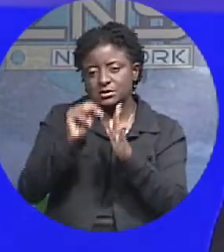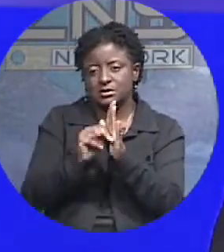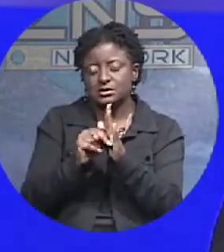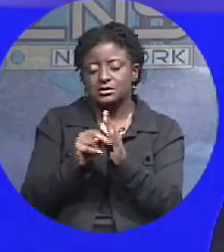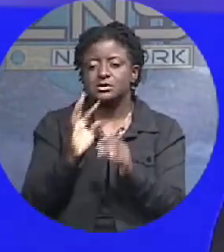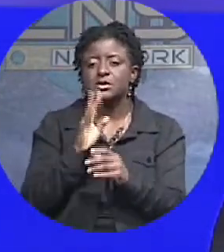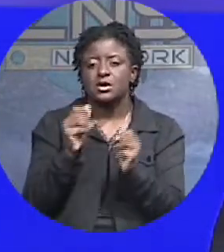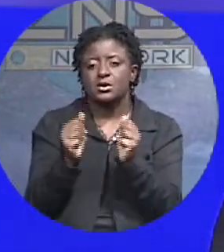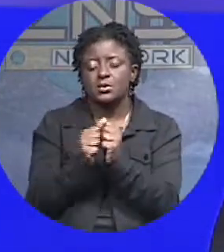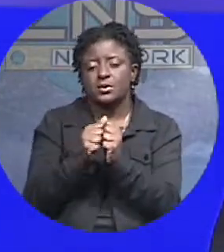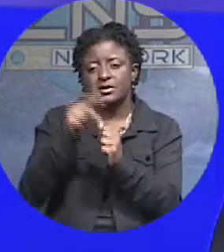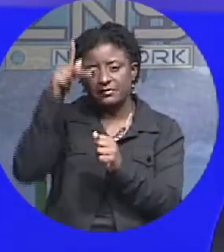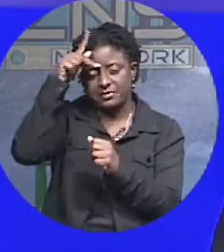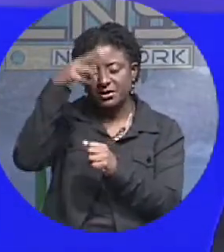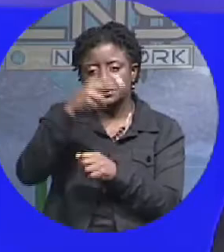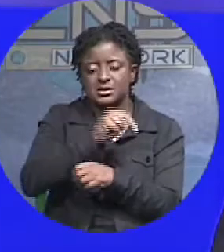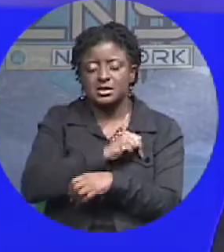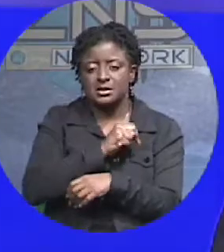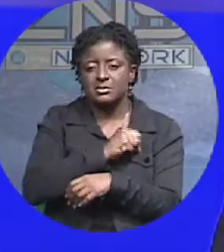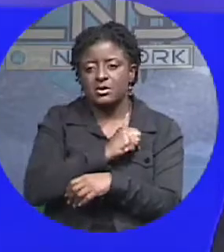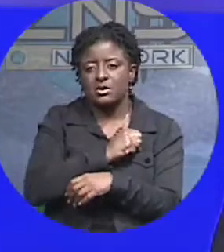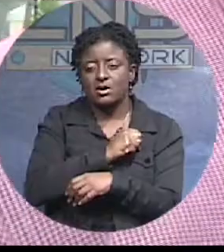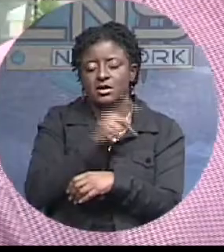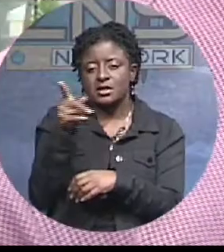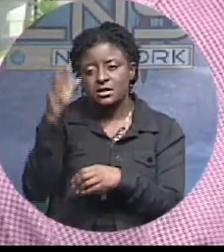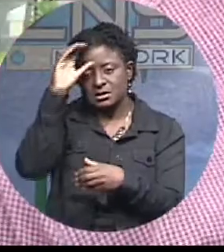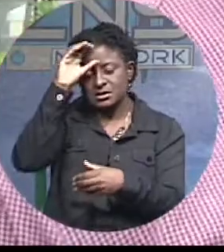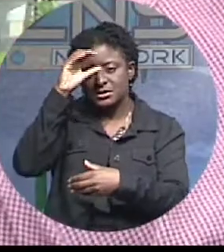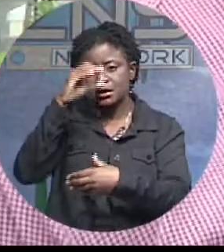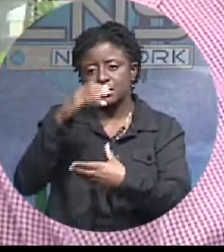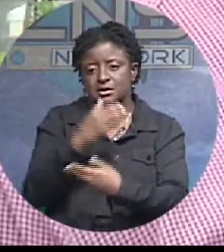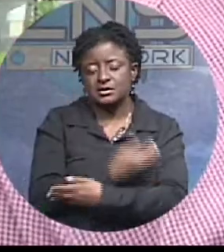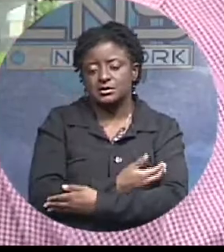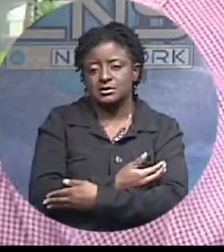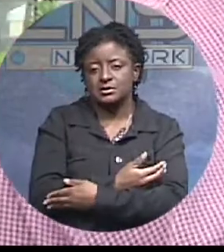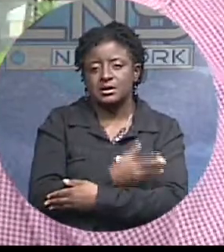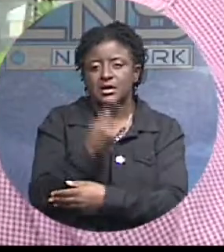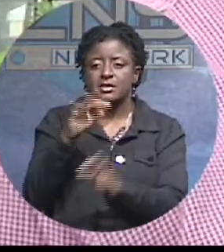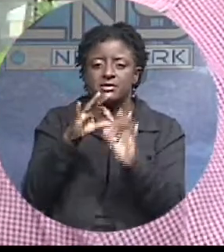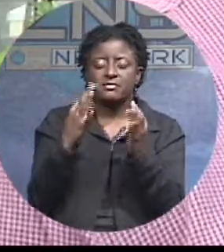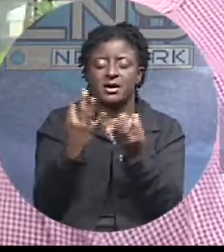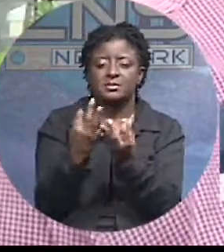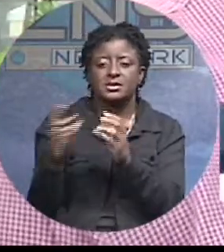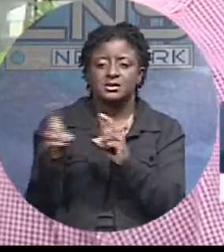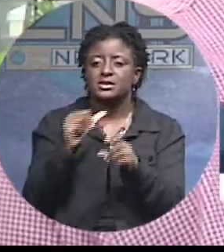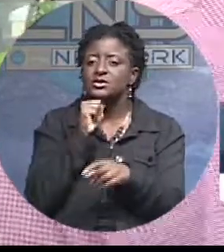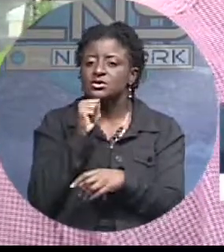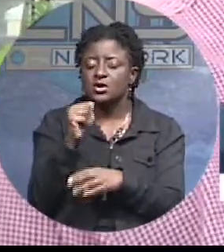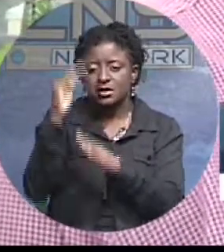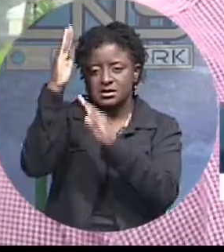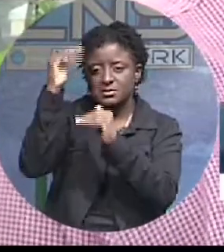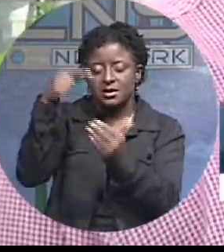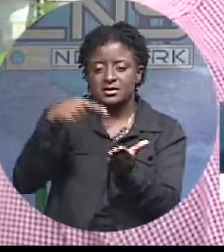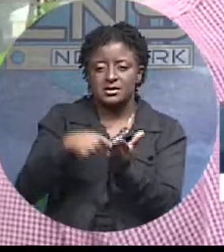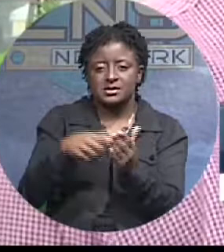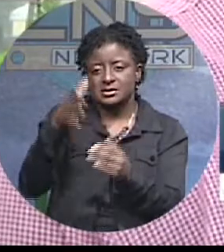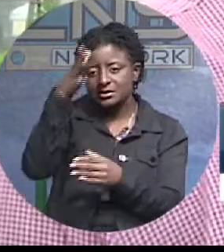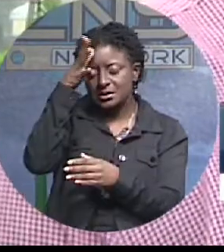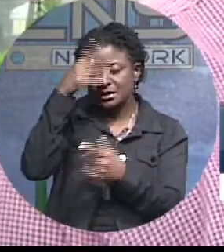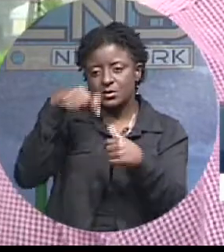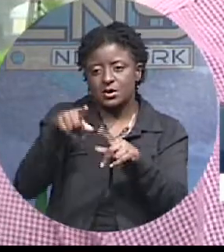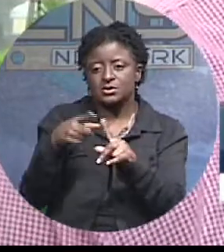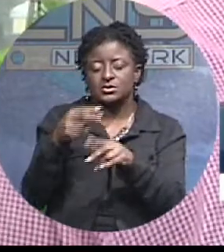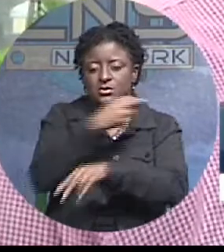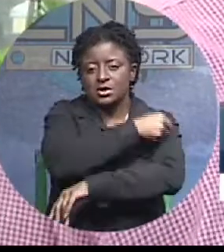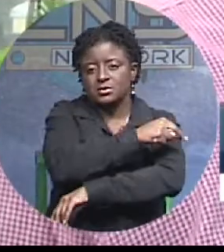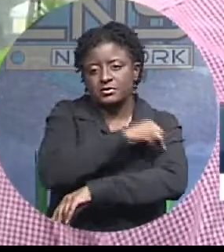this untimely passing. The family didn't expect this. Daddy went to the hospital for a minor procedure.